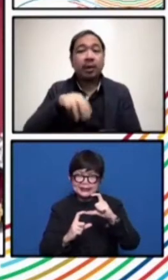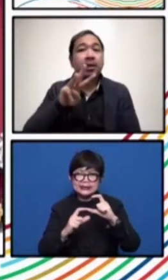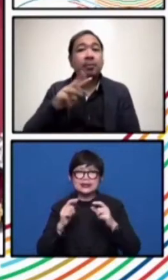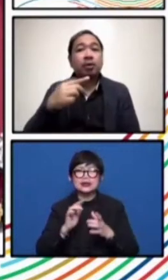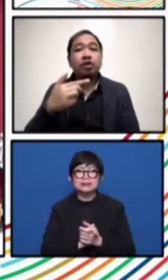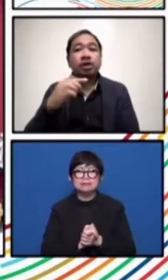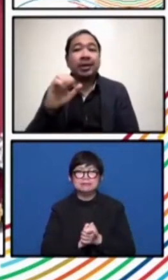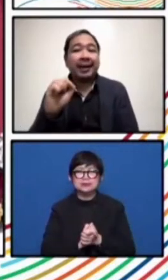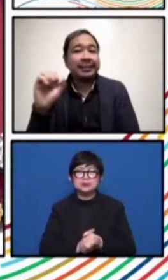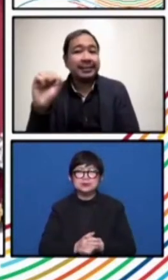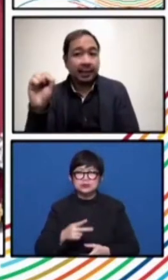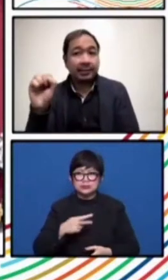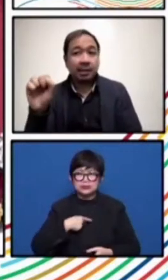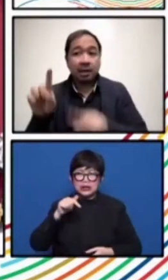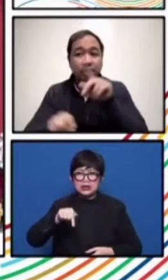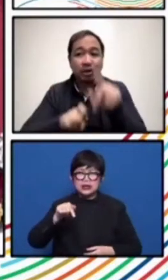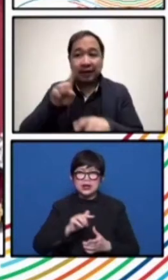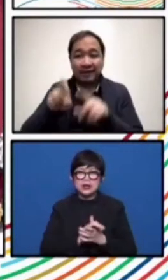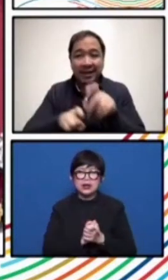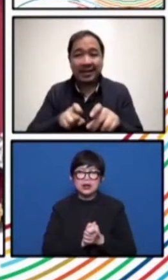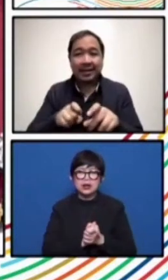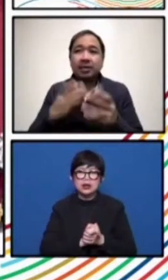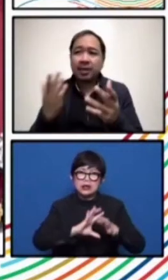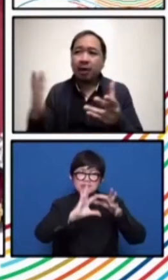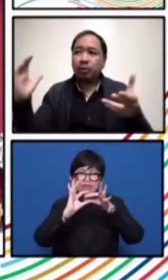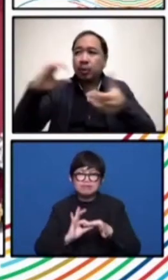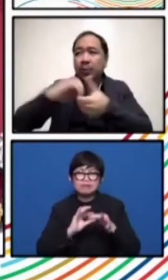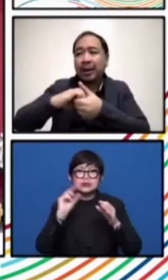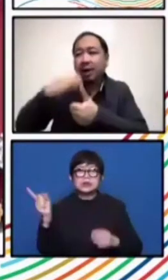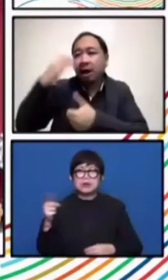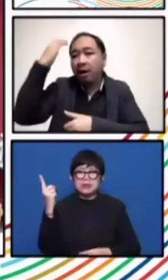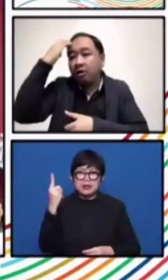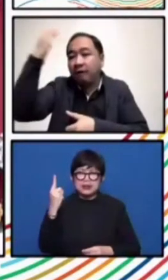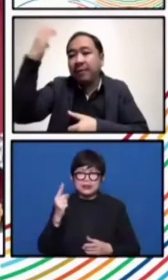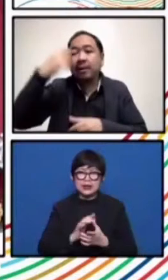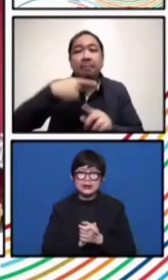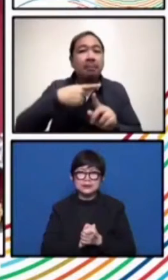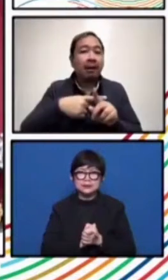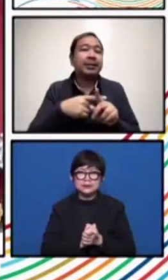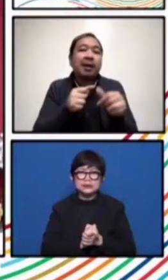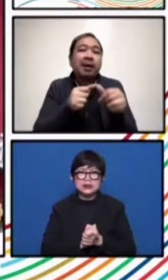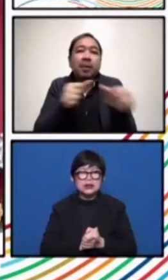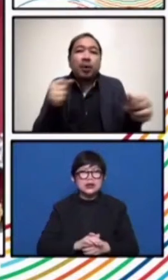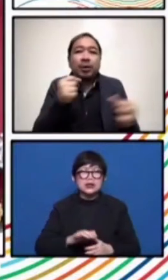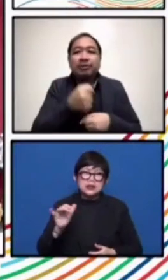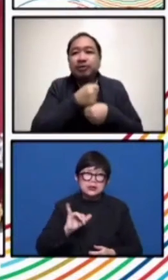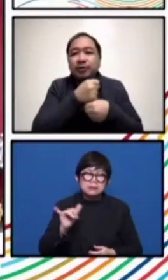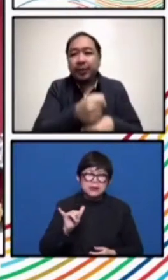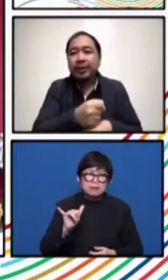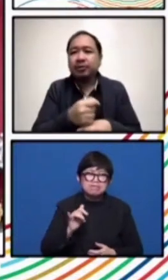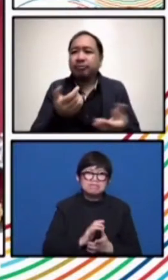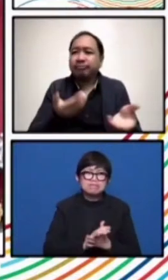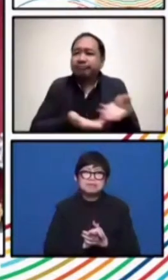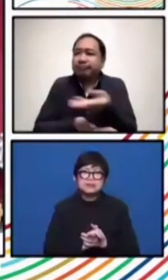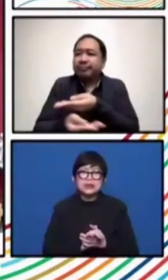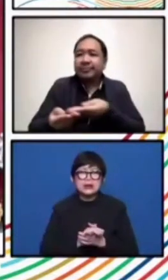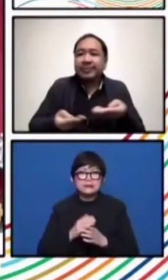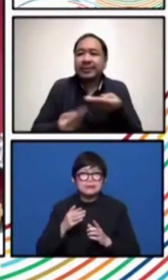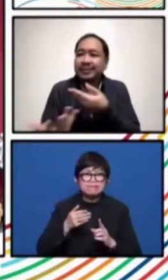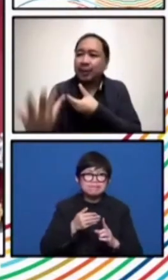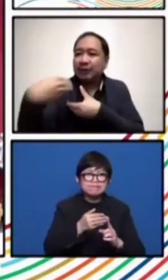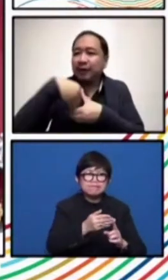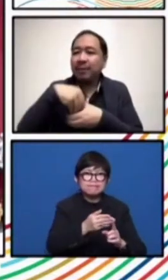commendable partnership you had with government and other stakeholders as well as the meaningful engagement of persons with disabilities